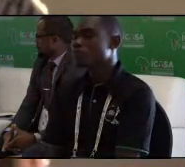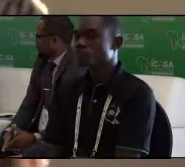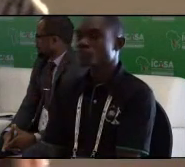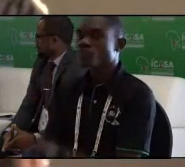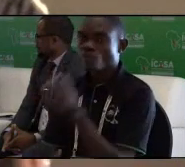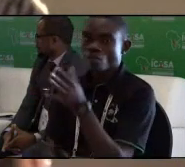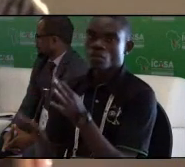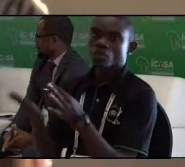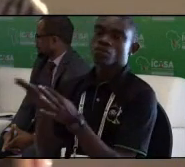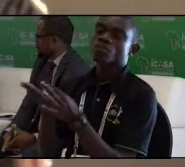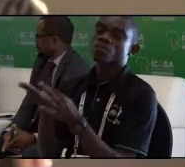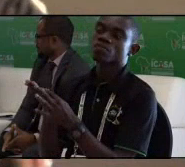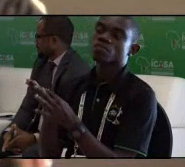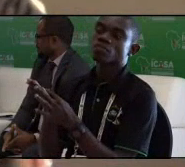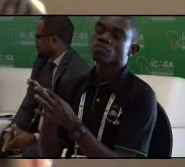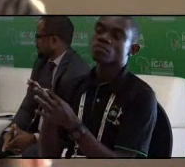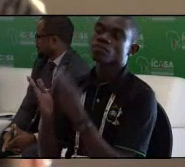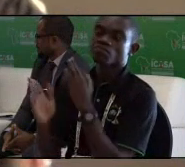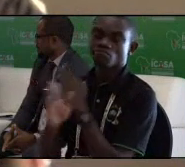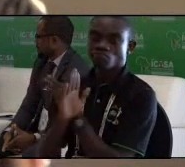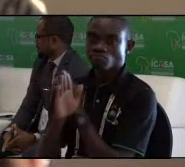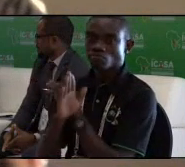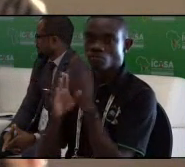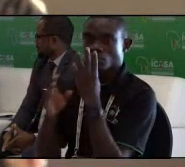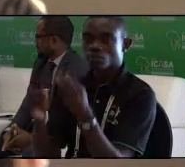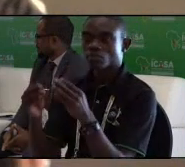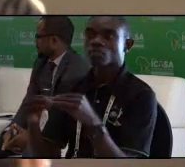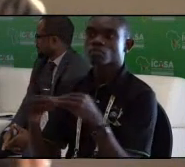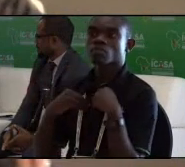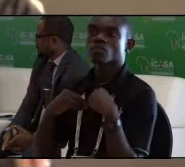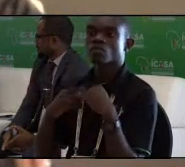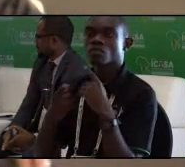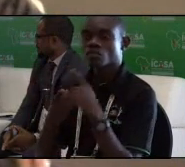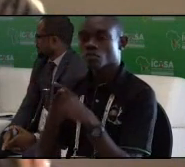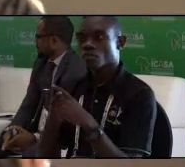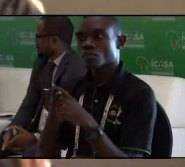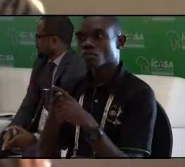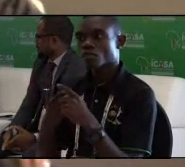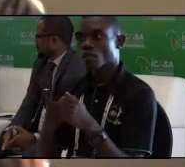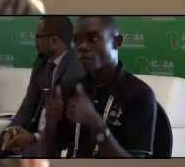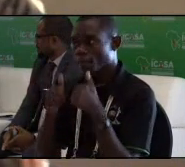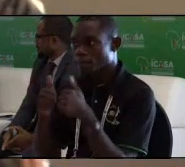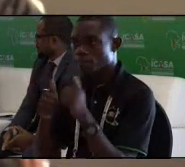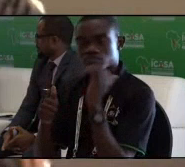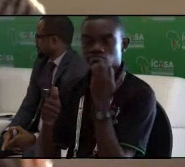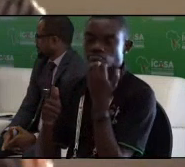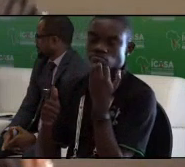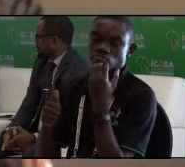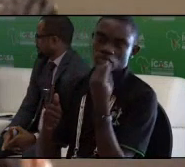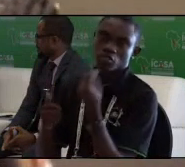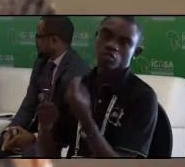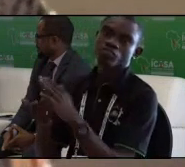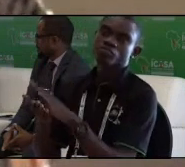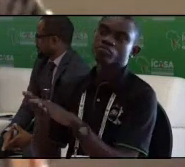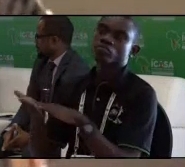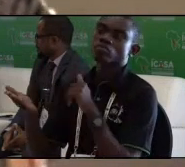especially to ensure that Ugandans are protected, they access the products, but also the products are affordable and the